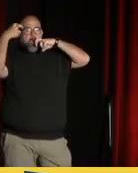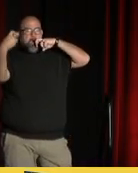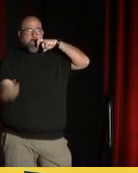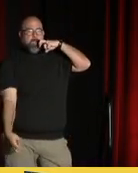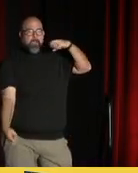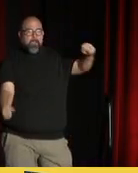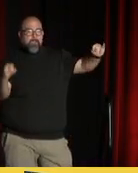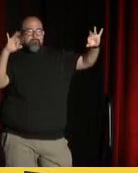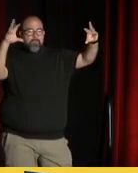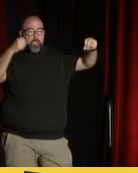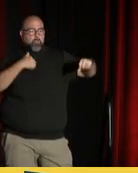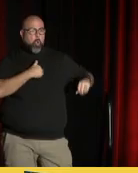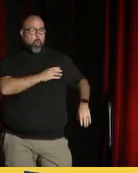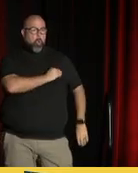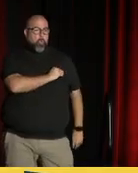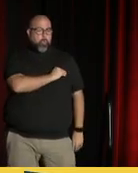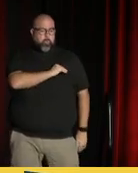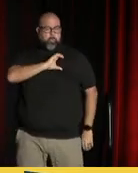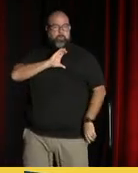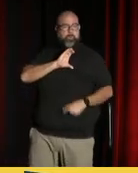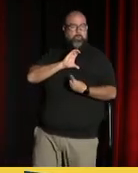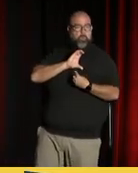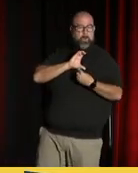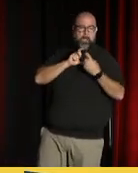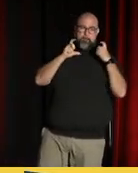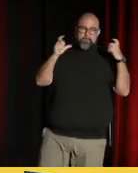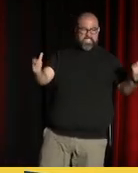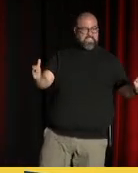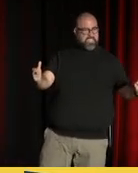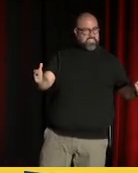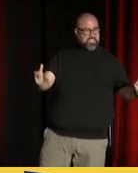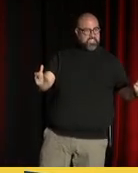is not a small thing. That's a big thing.